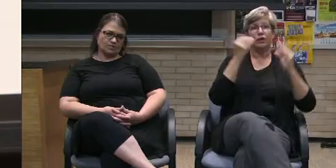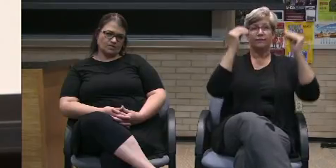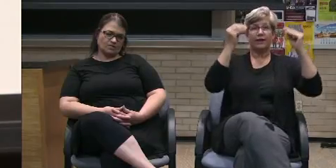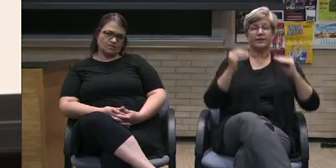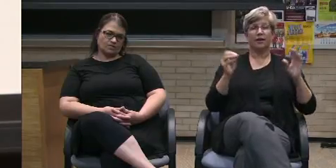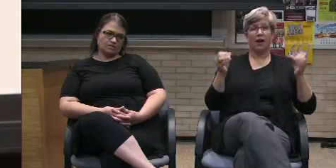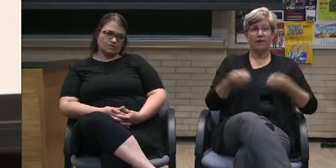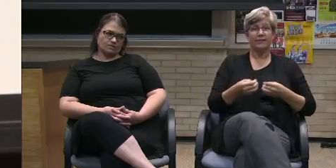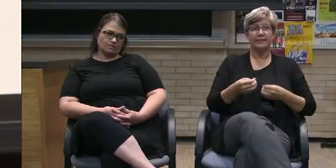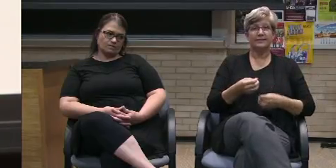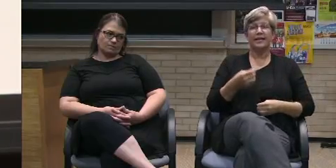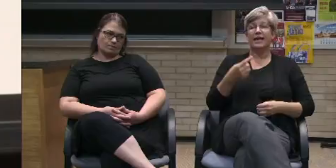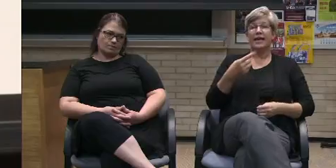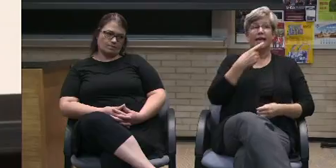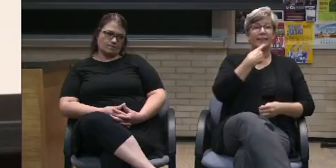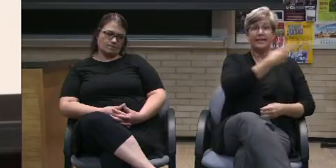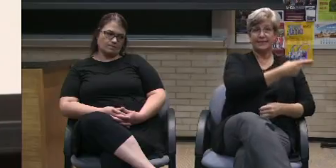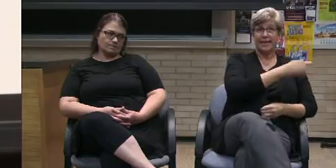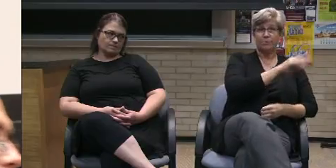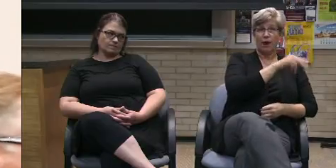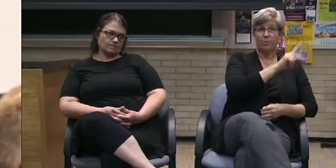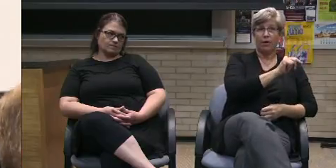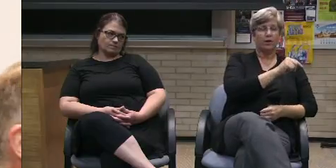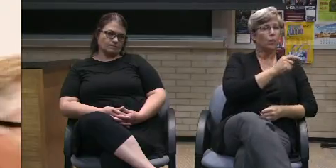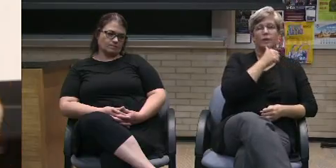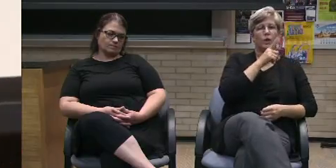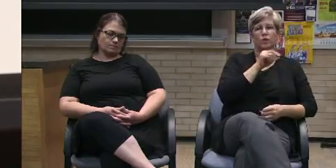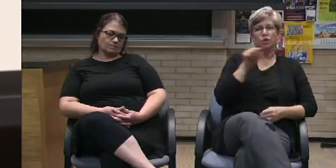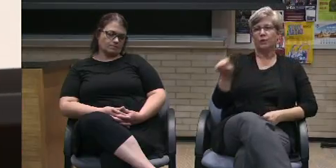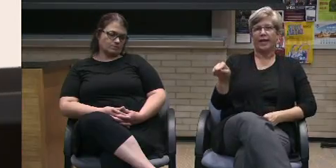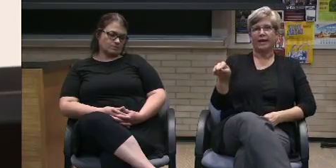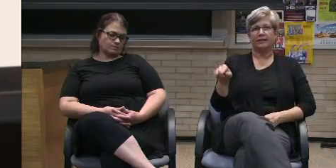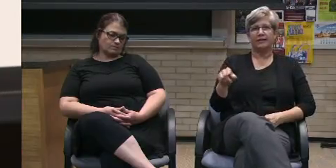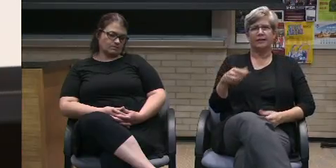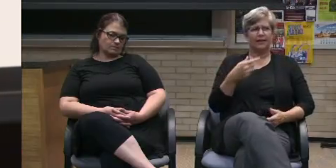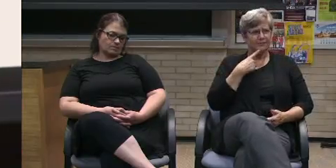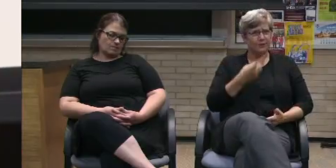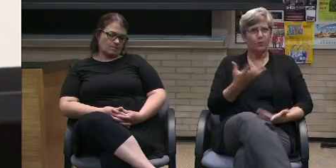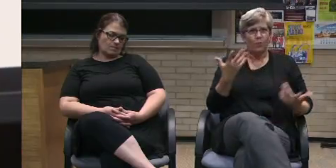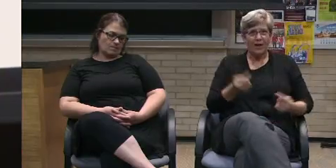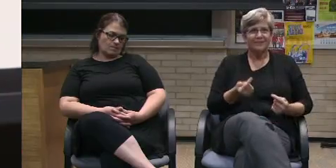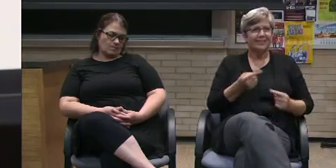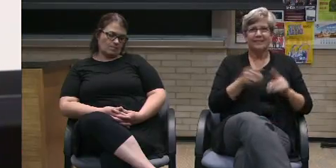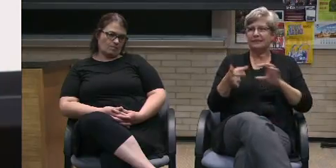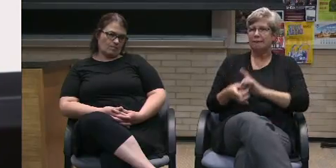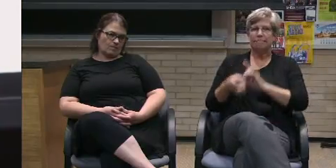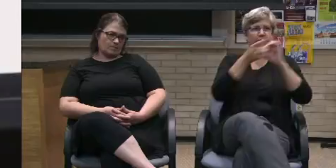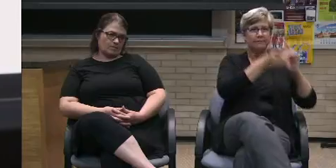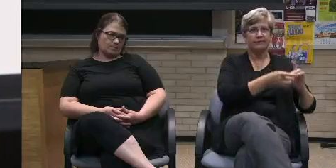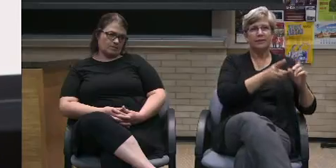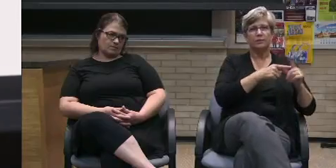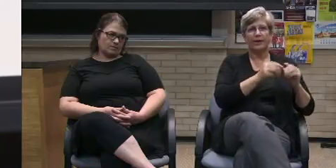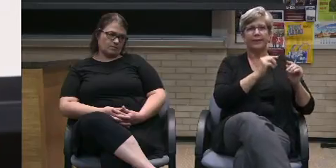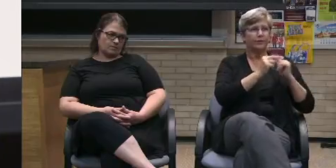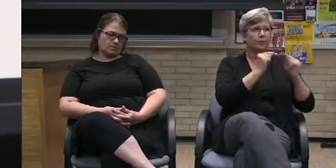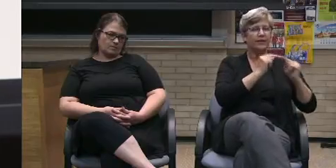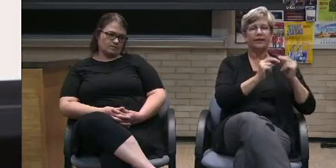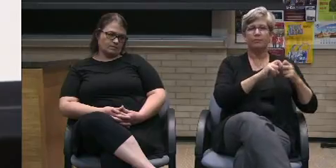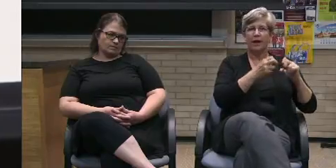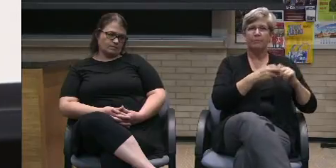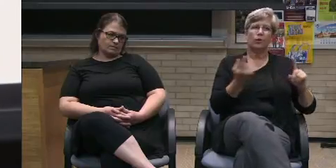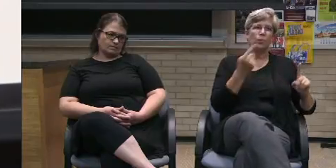Center. I'm like, are you kidding me? And okay, I go to facilities, I'm like, okay, I was told we don't do Metro Center. and I would have to broker, resolve a problem or